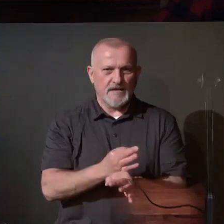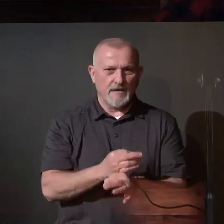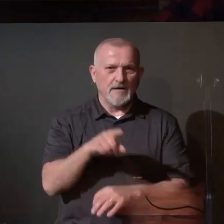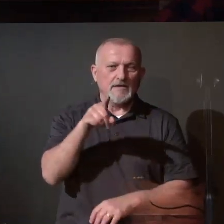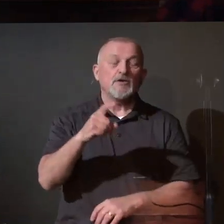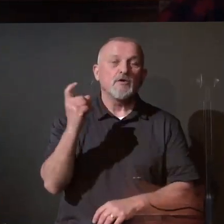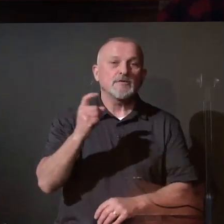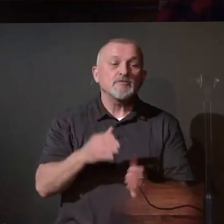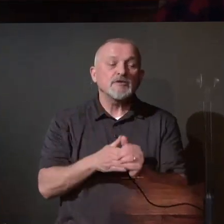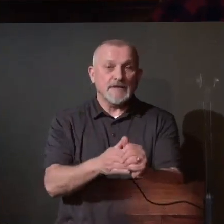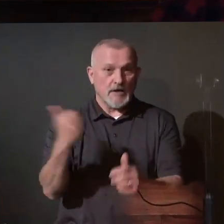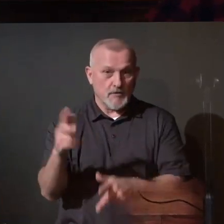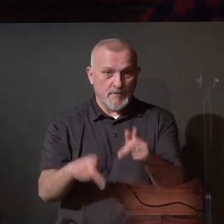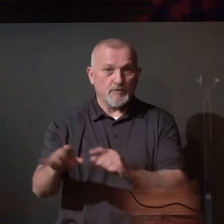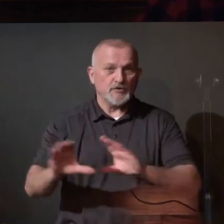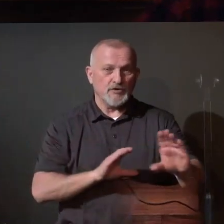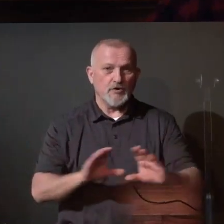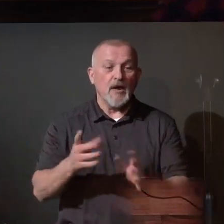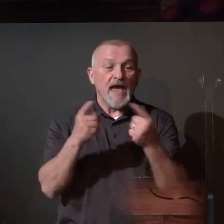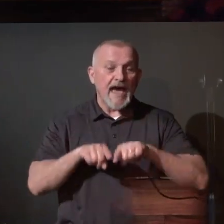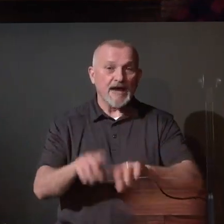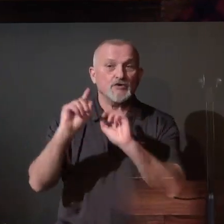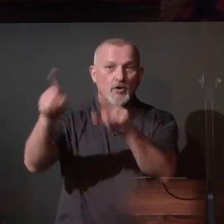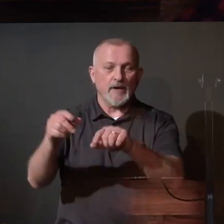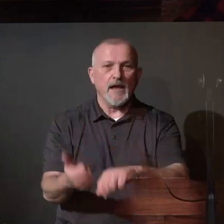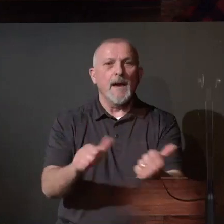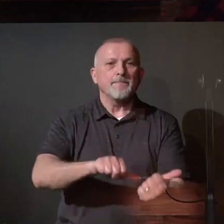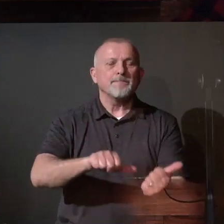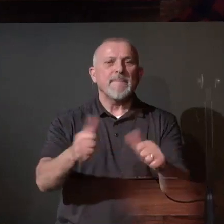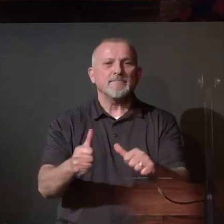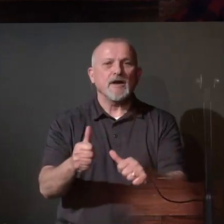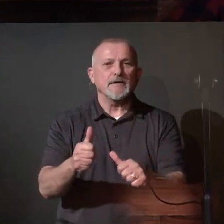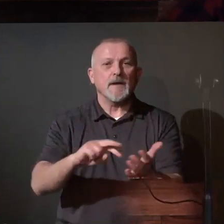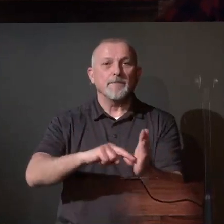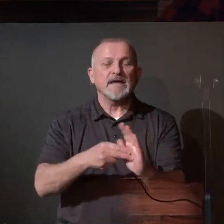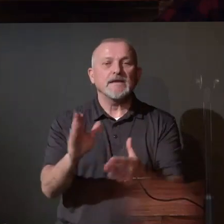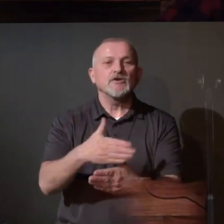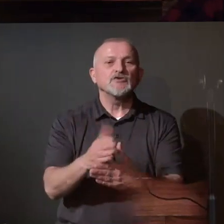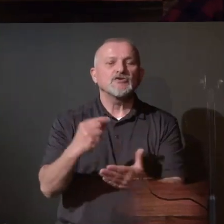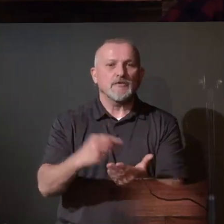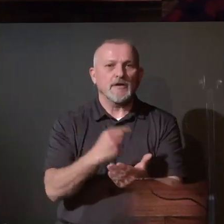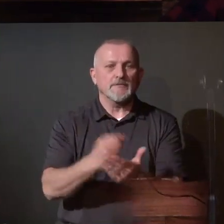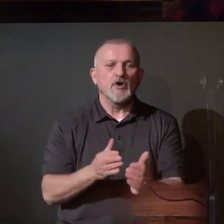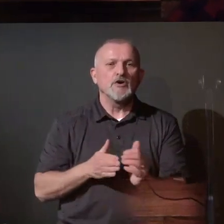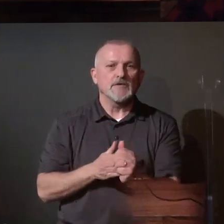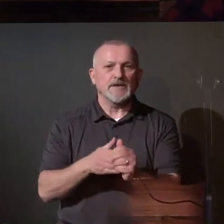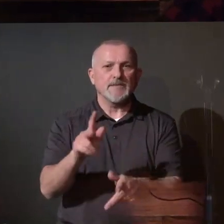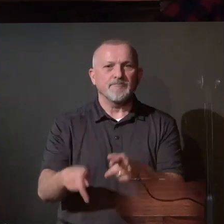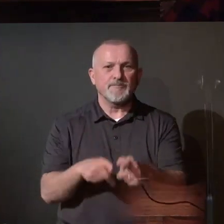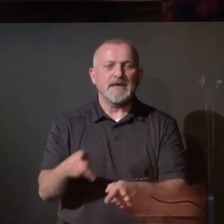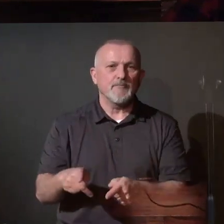in. As you are going, baptize, meaning to share the gospel, to lead people into